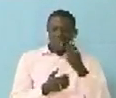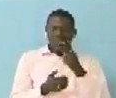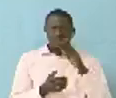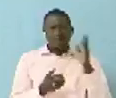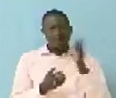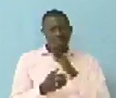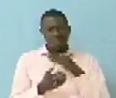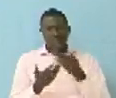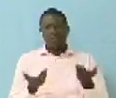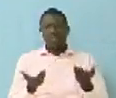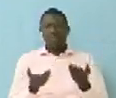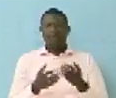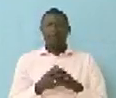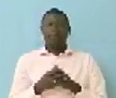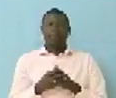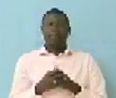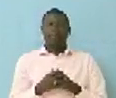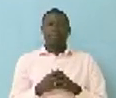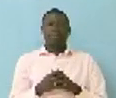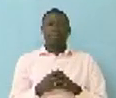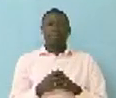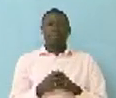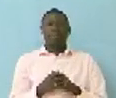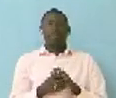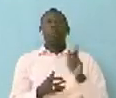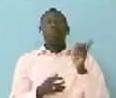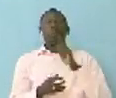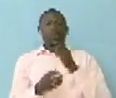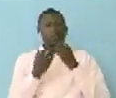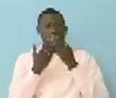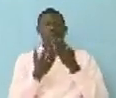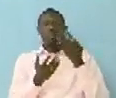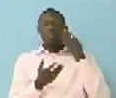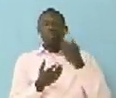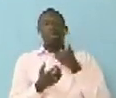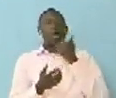As I said, when I was asked here, the members of the panel,